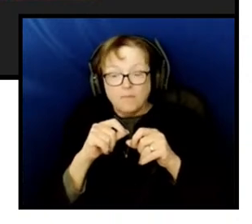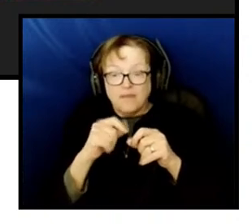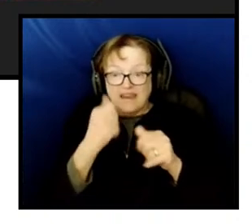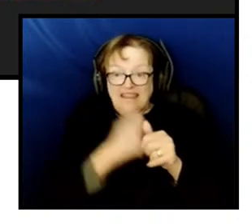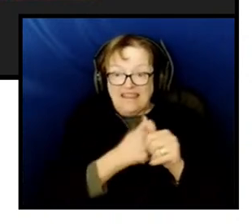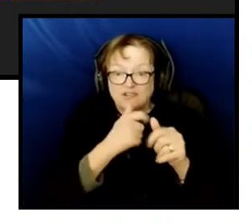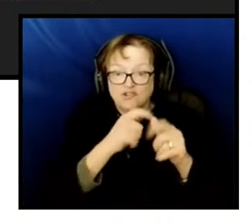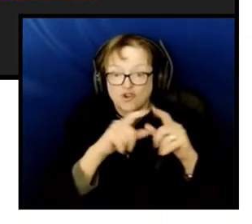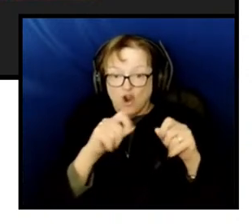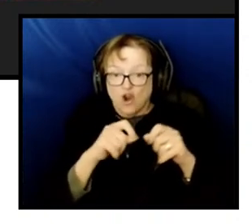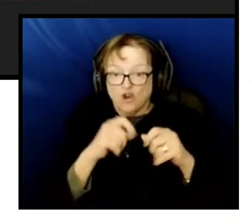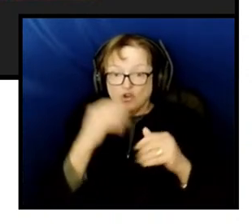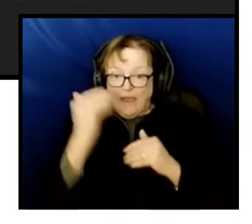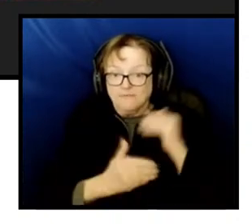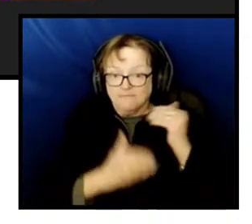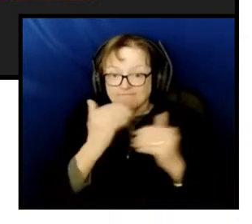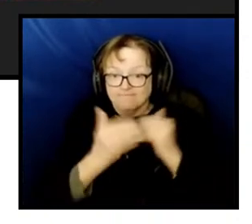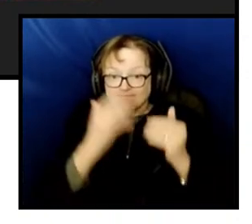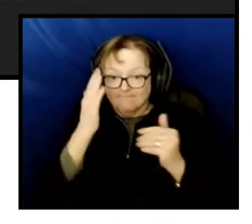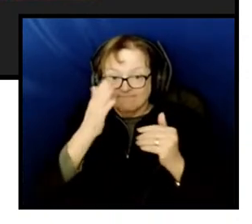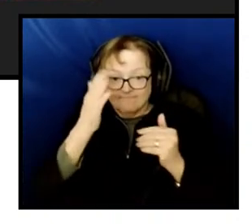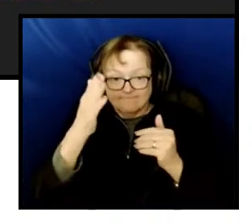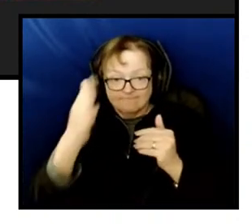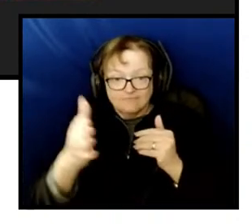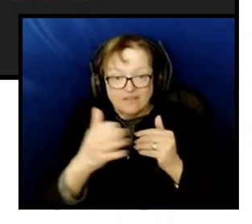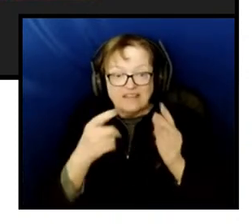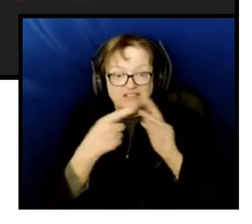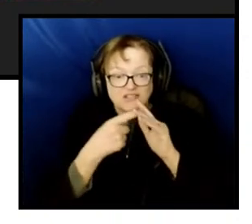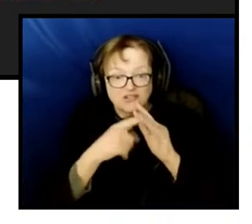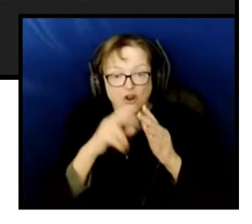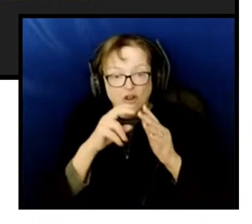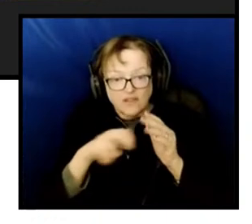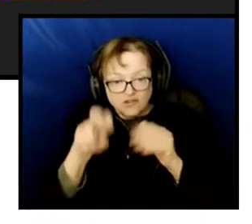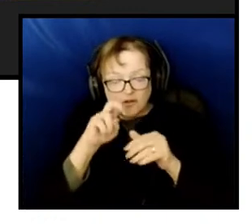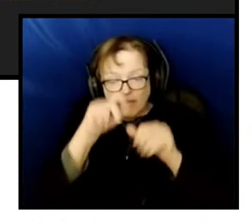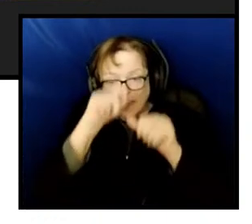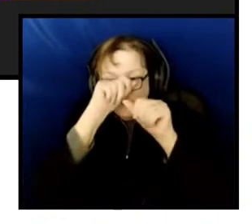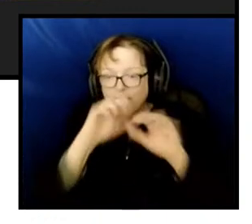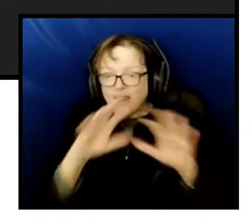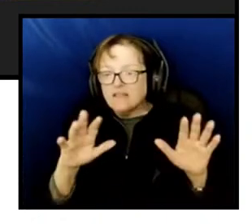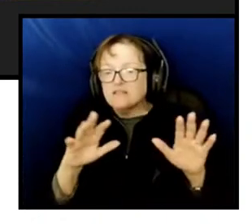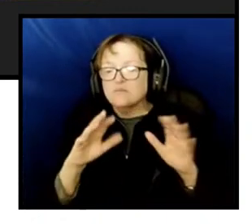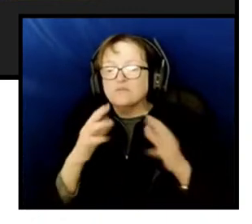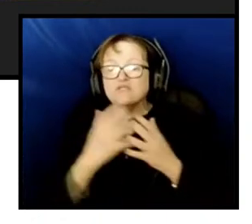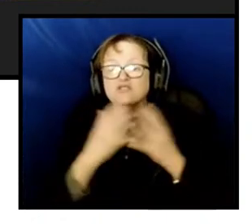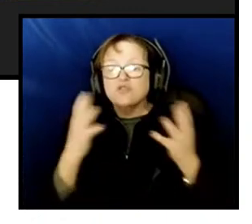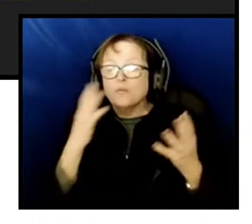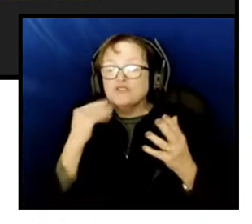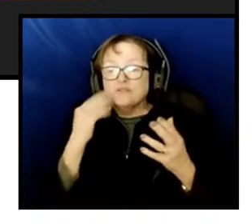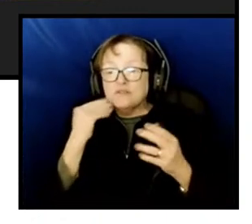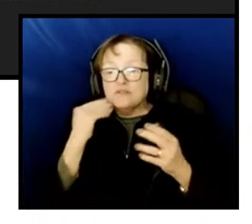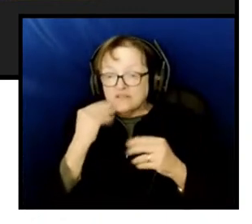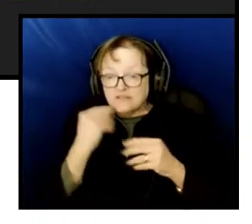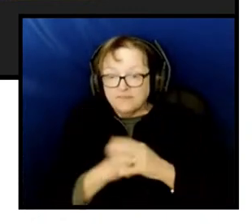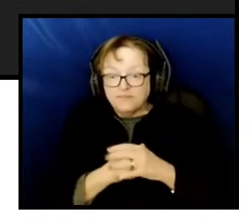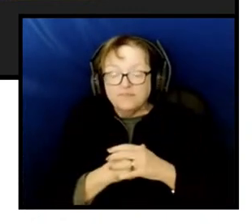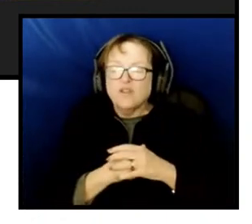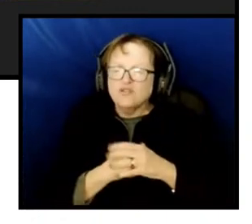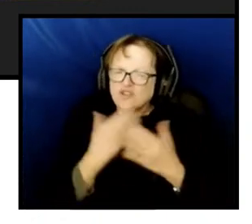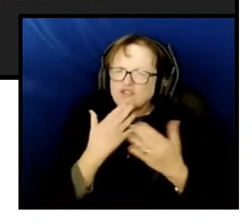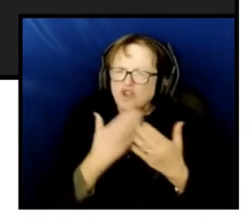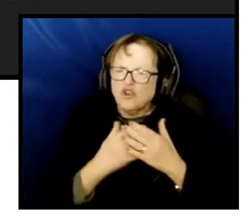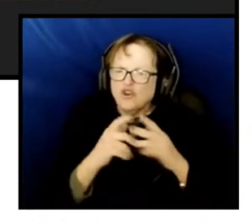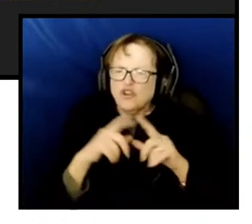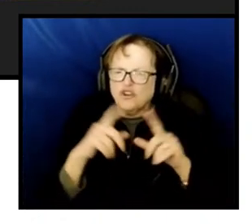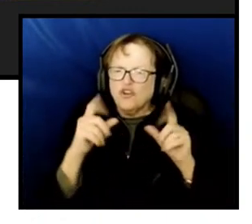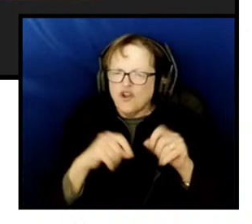forward and they're so willing to embark on their journey, they're blessed with so much experience. So it's a very good card to have